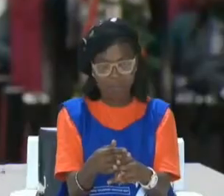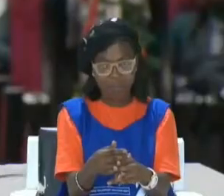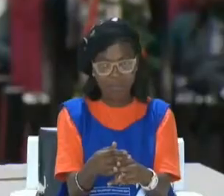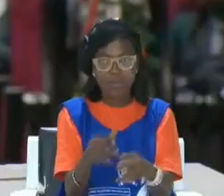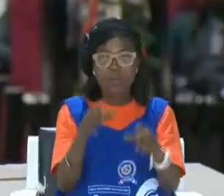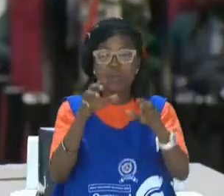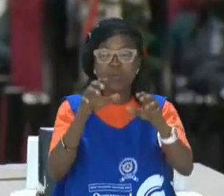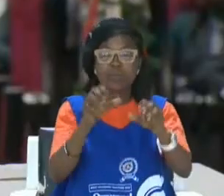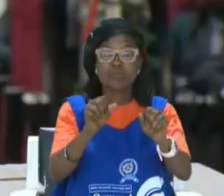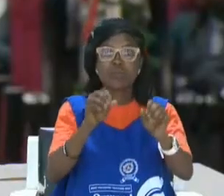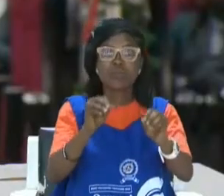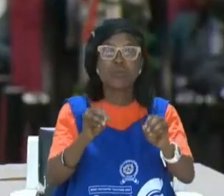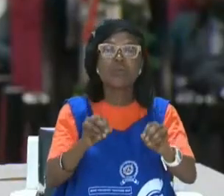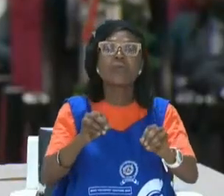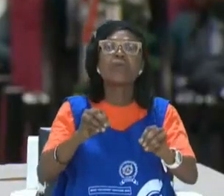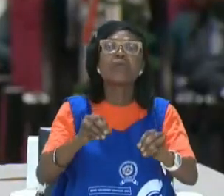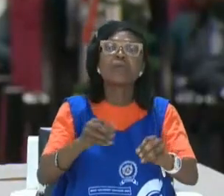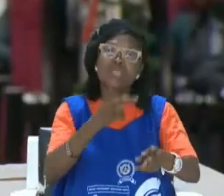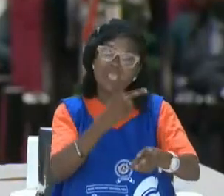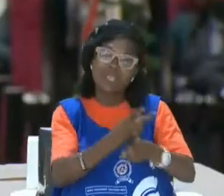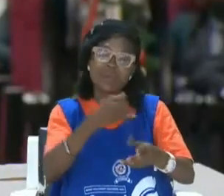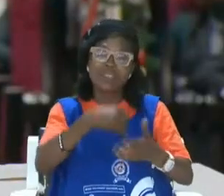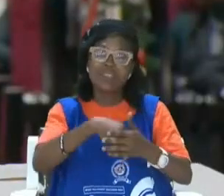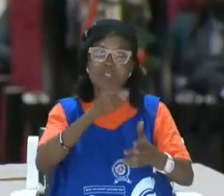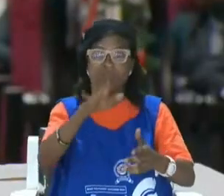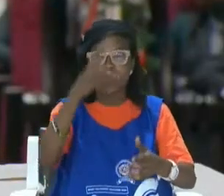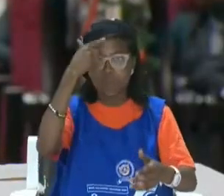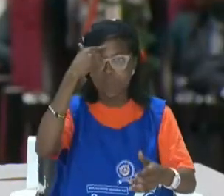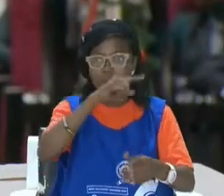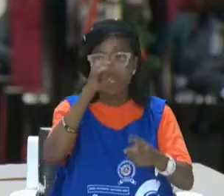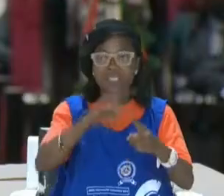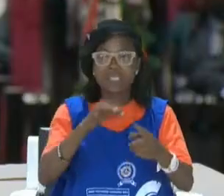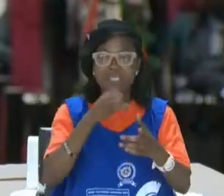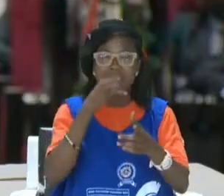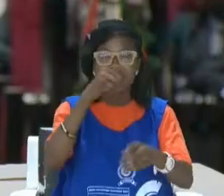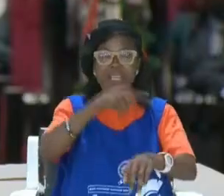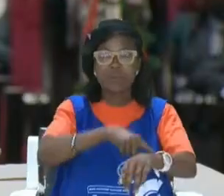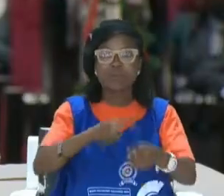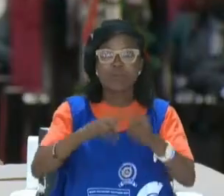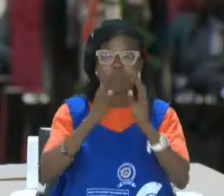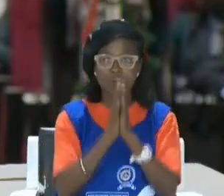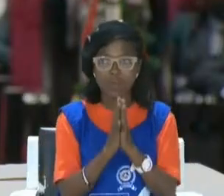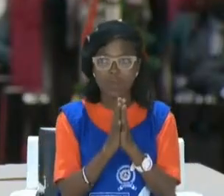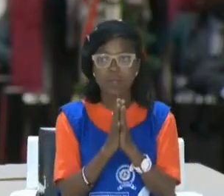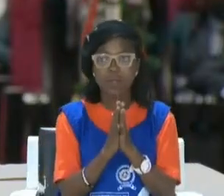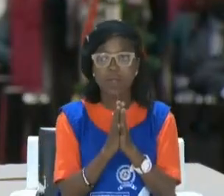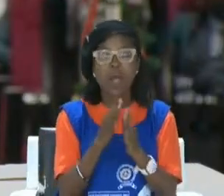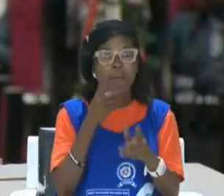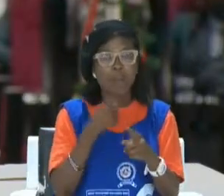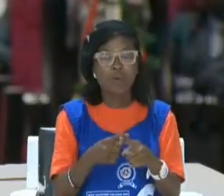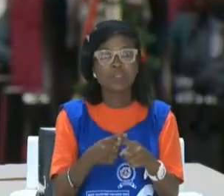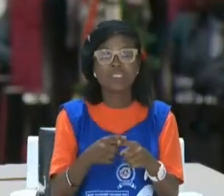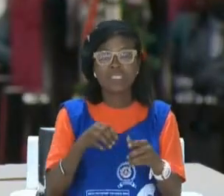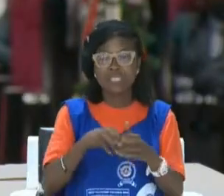So keep that in mind when it is time to pray. But in the meantime,